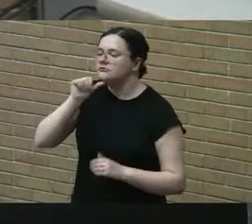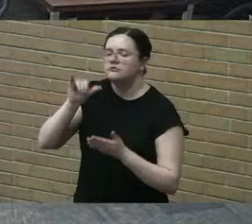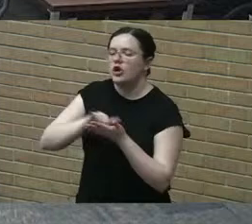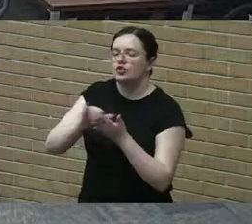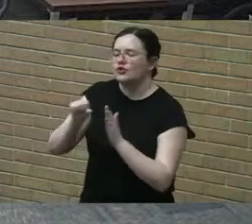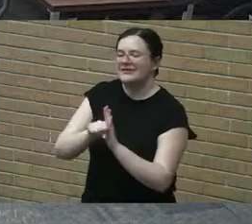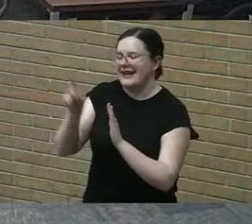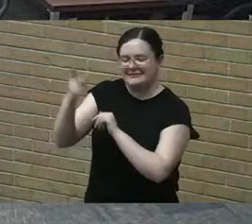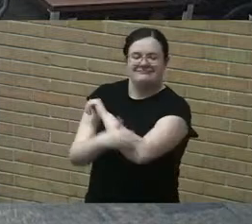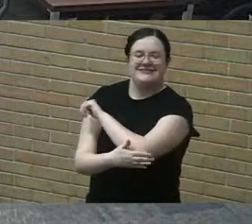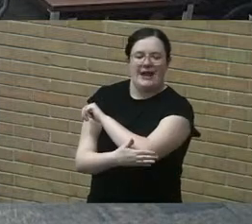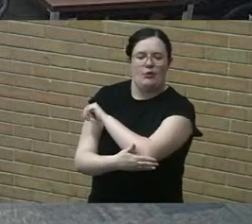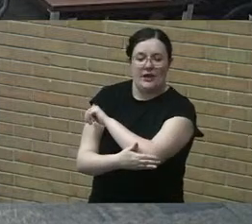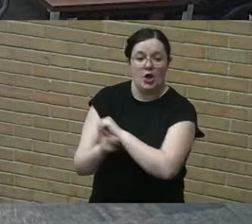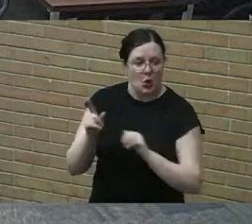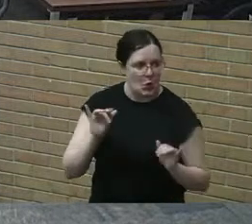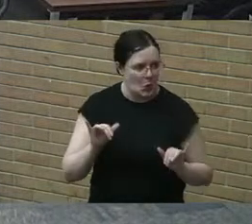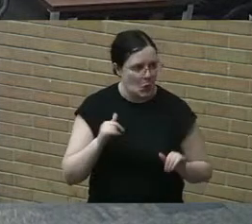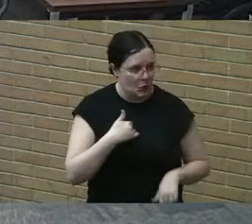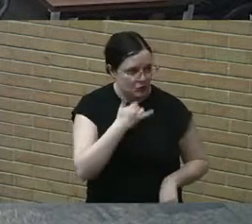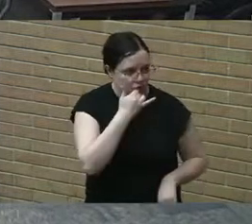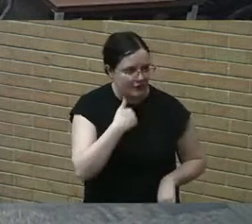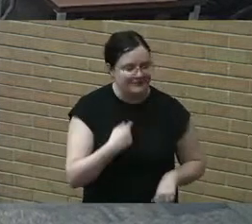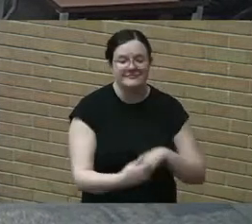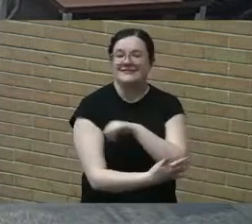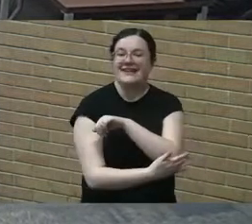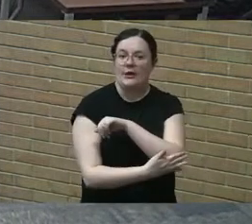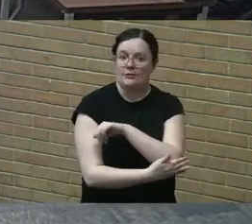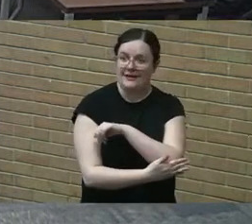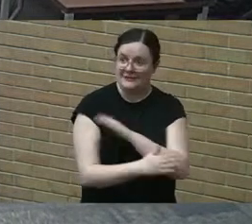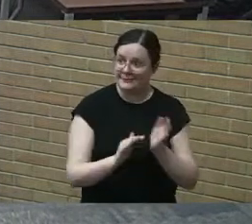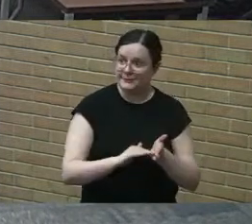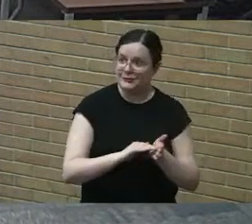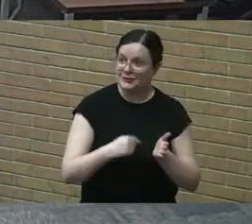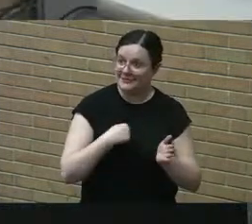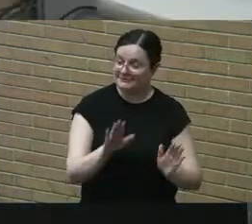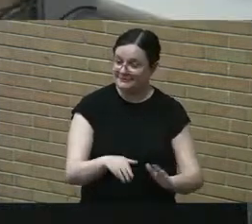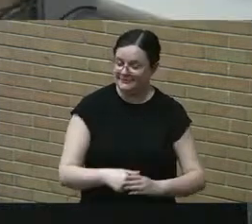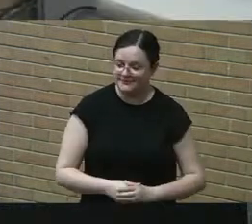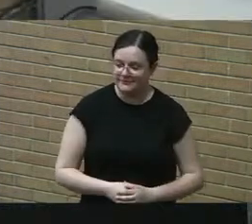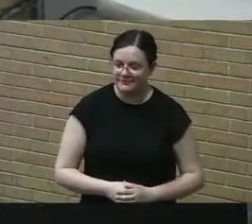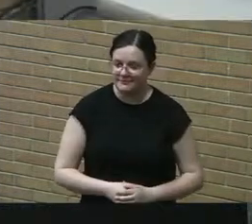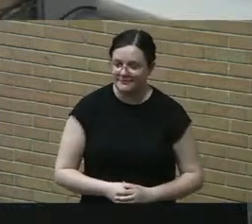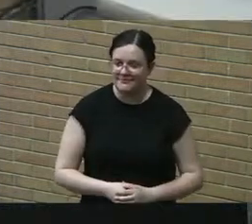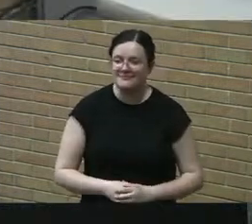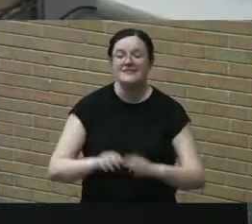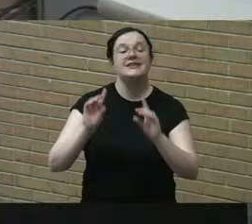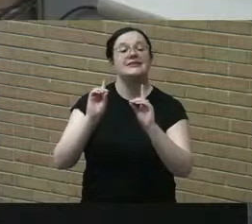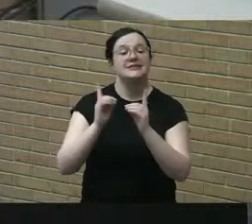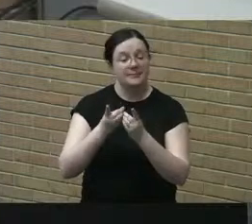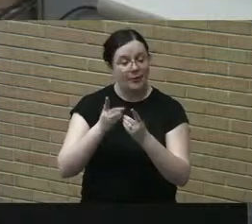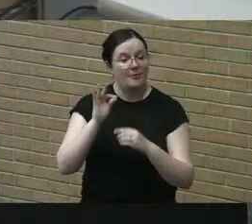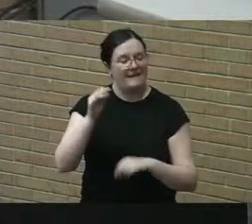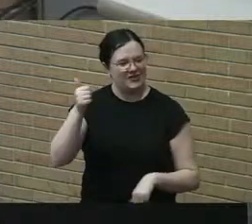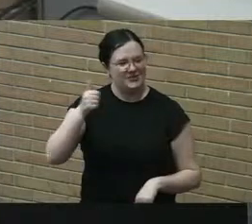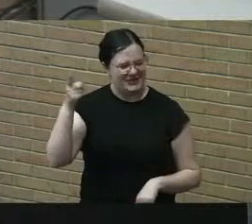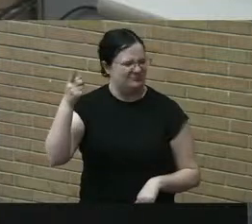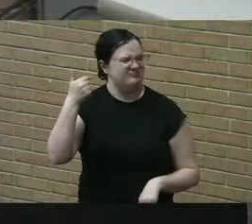County, excuse me. Did I say state? Excuse me. The Department of Transportation, that it was